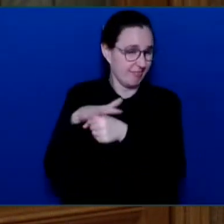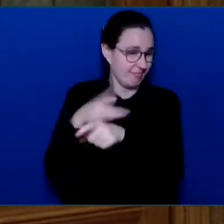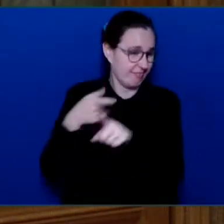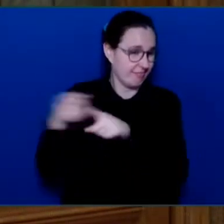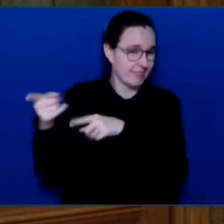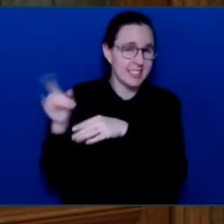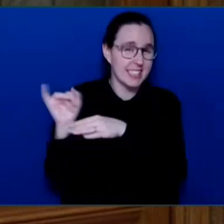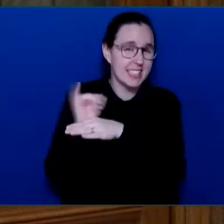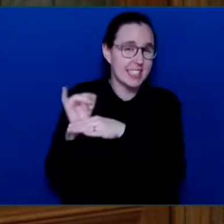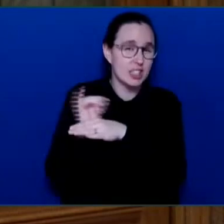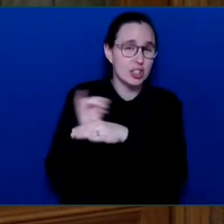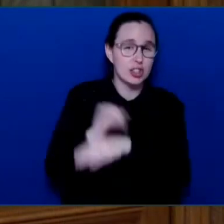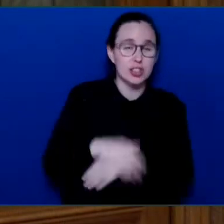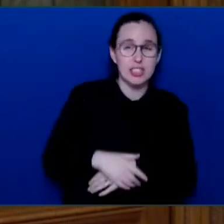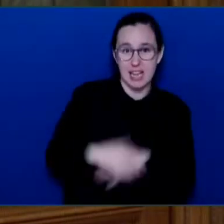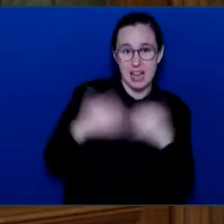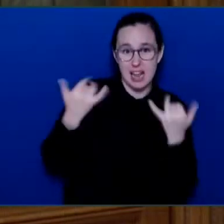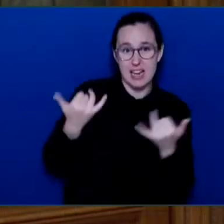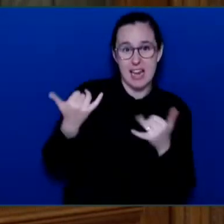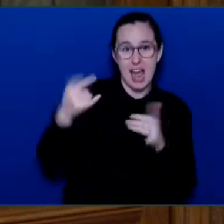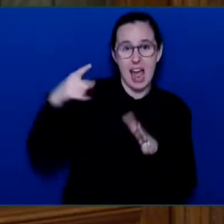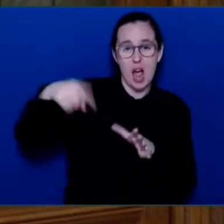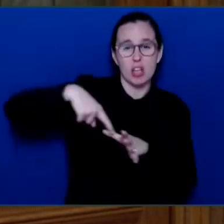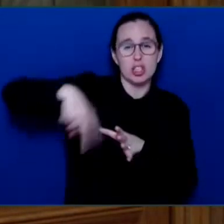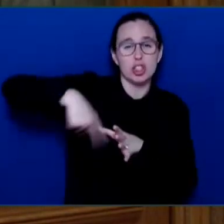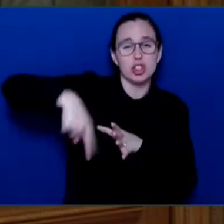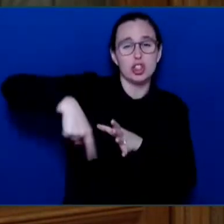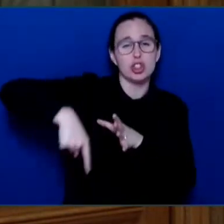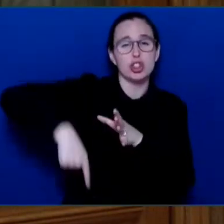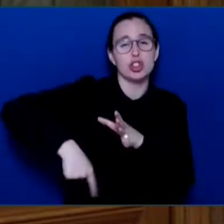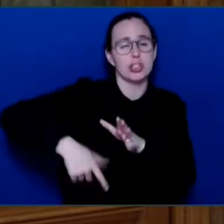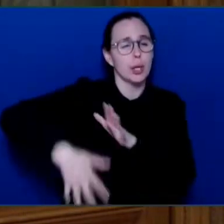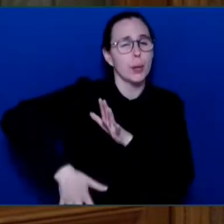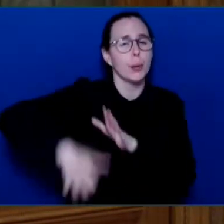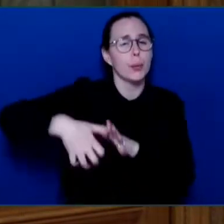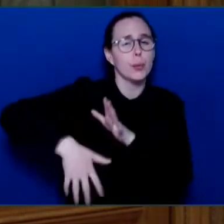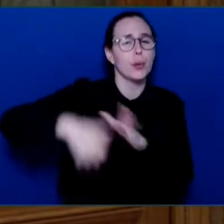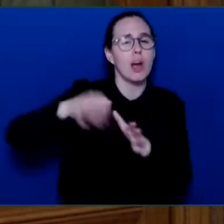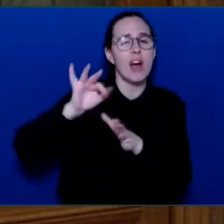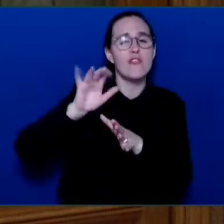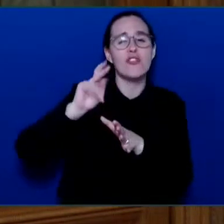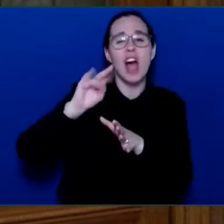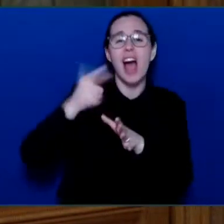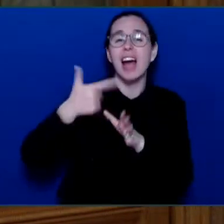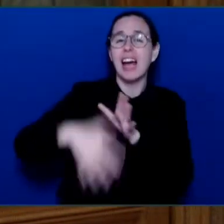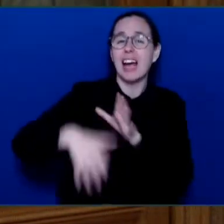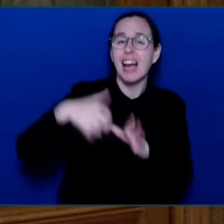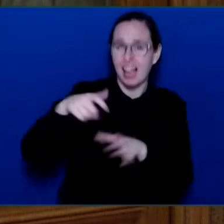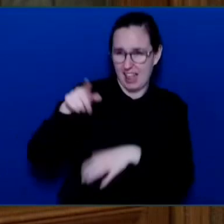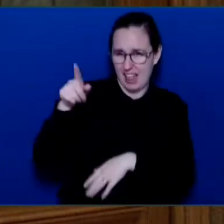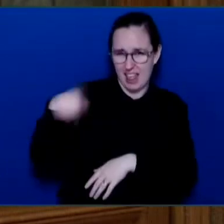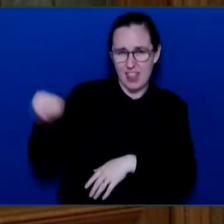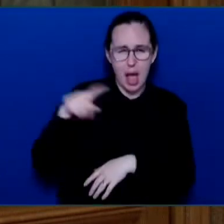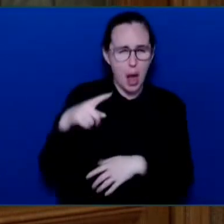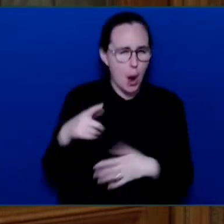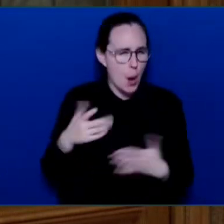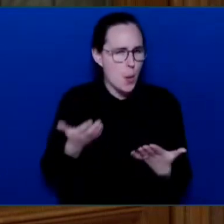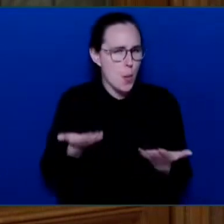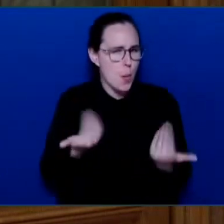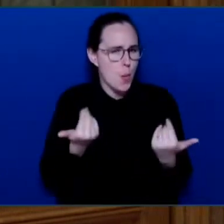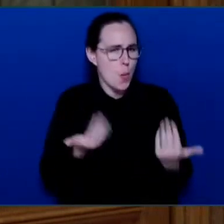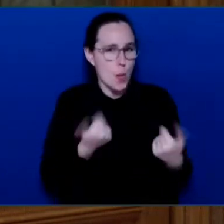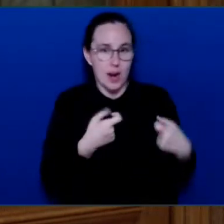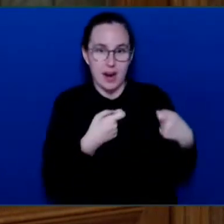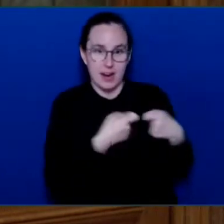build power lines to their fracking sites so that they can call their fracking operations green, Mr. Speaker. I was there last summer. I